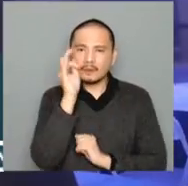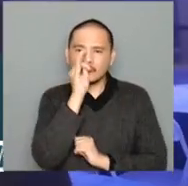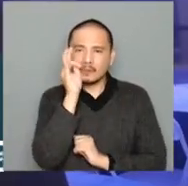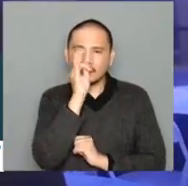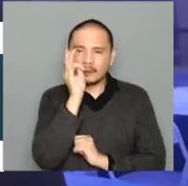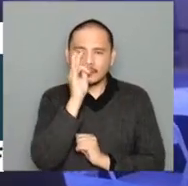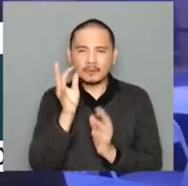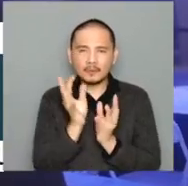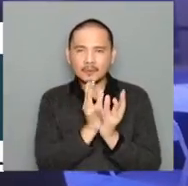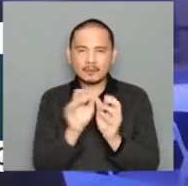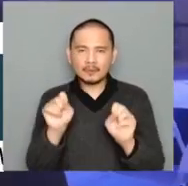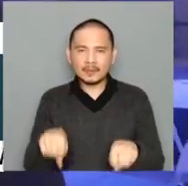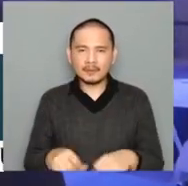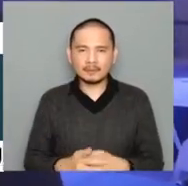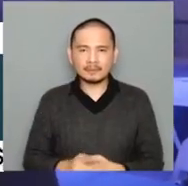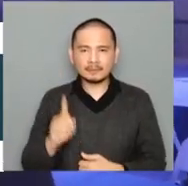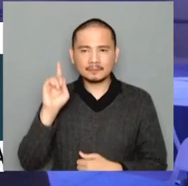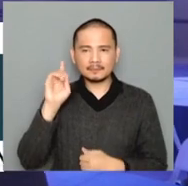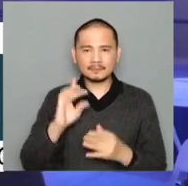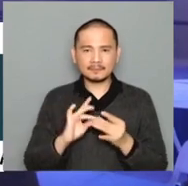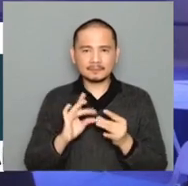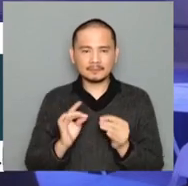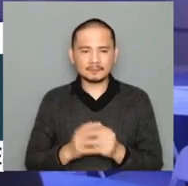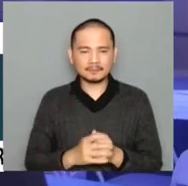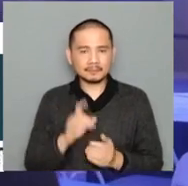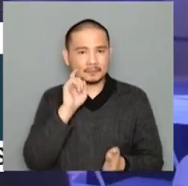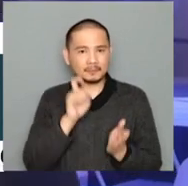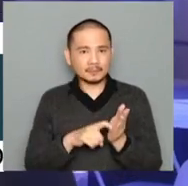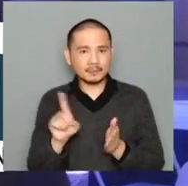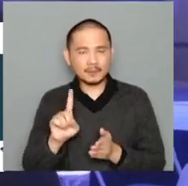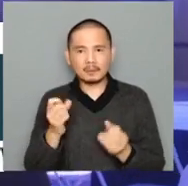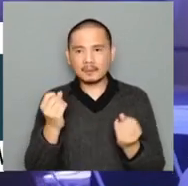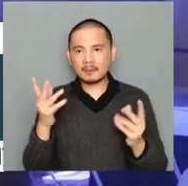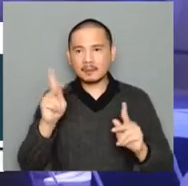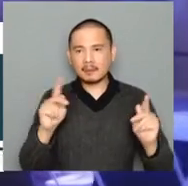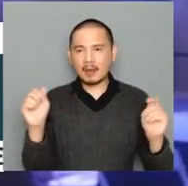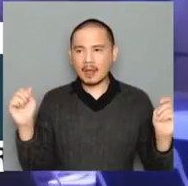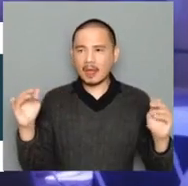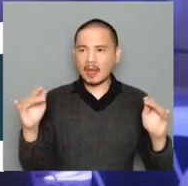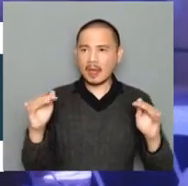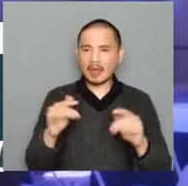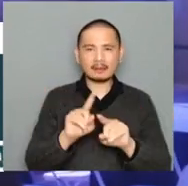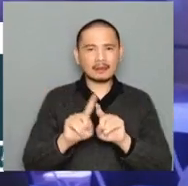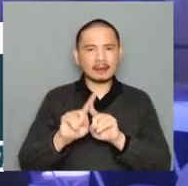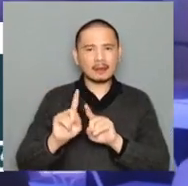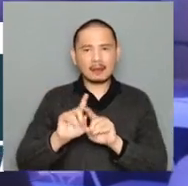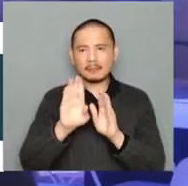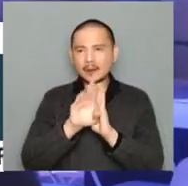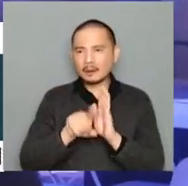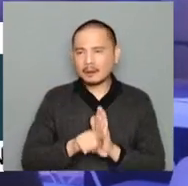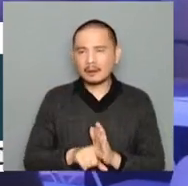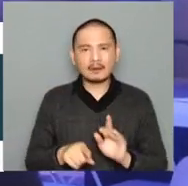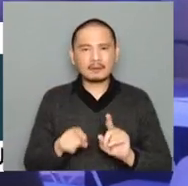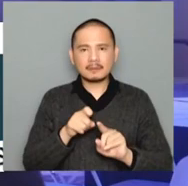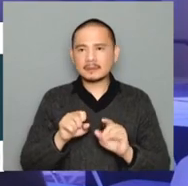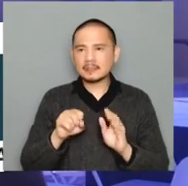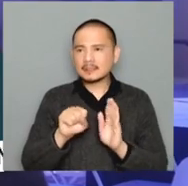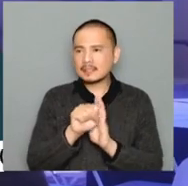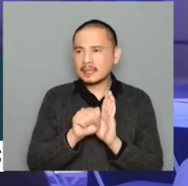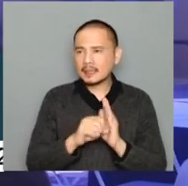tonight was the many different people that came out to celebrate with us, from state level assembly